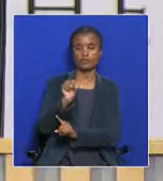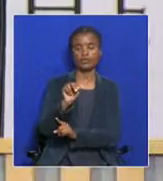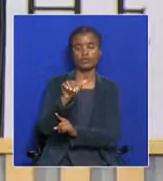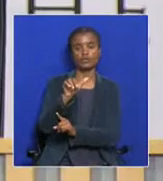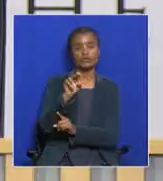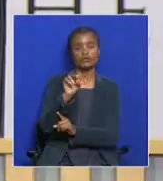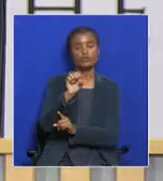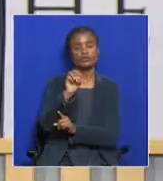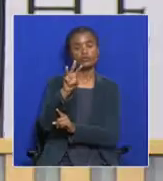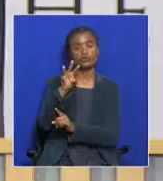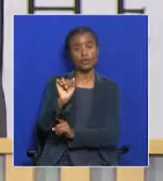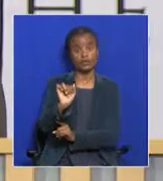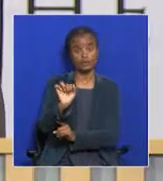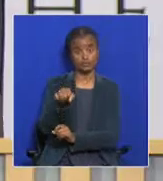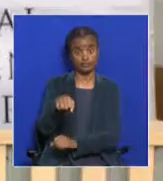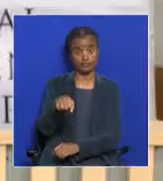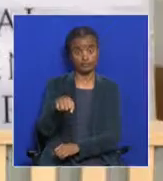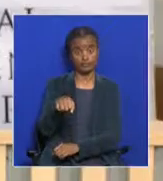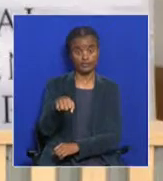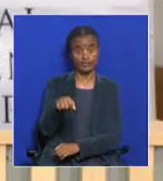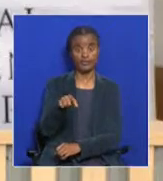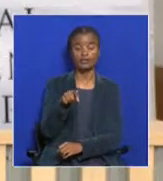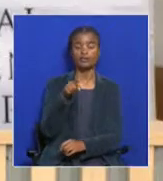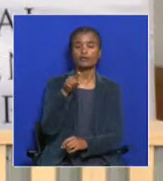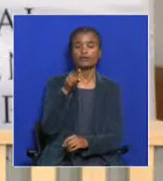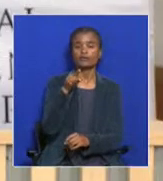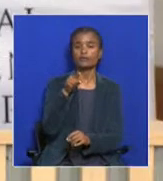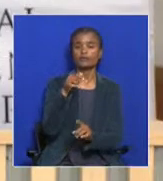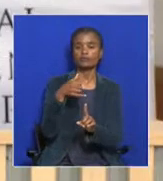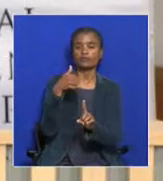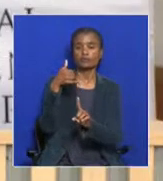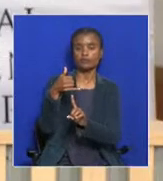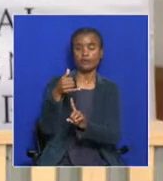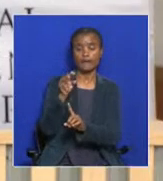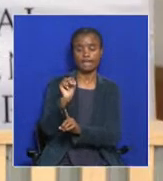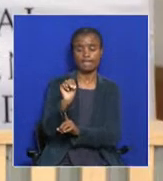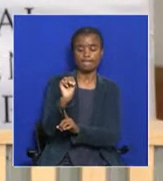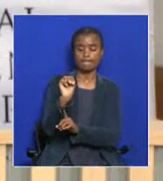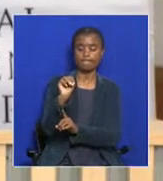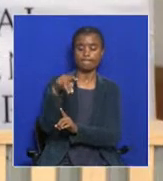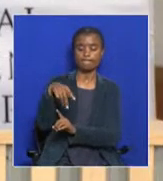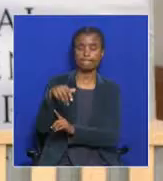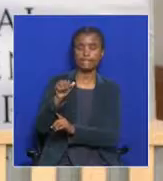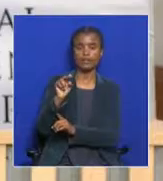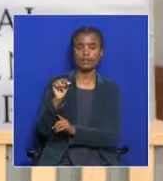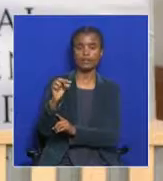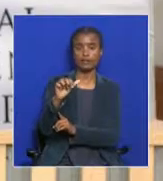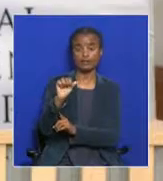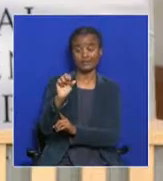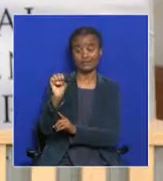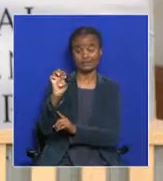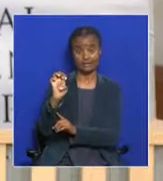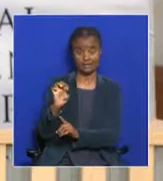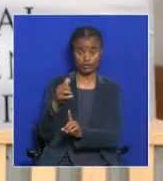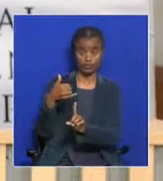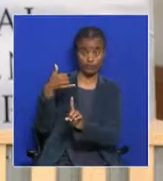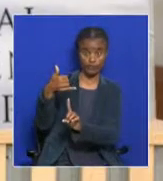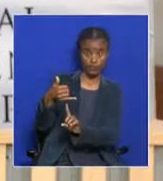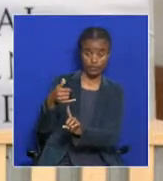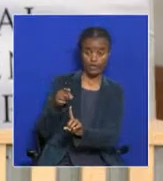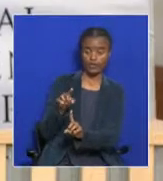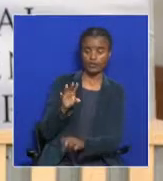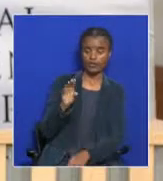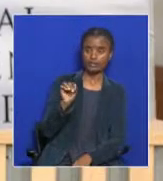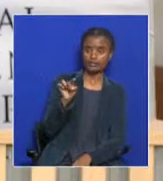no, you called Warrant Officer Mpangase and asked him to inform Brigadier Nyuswa that